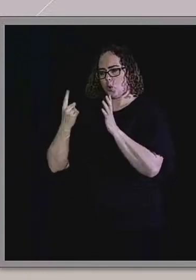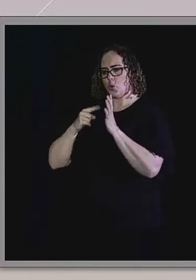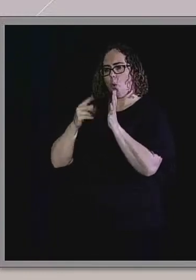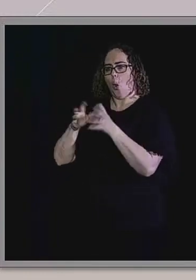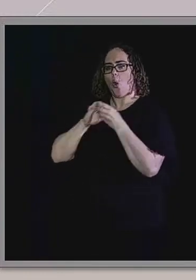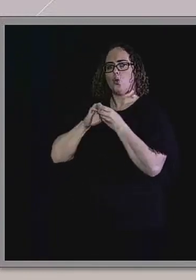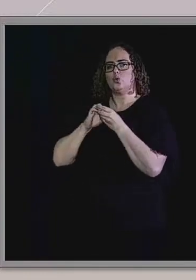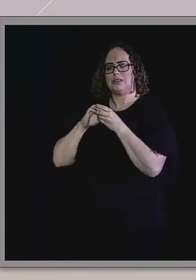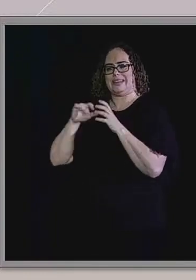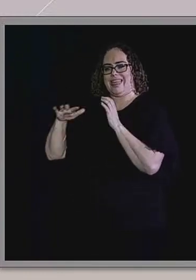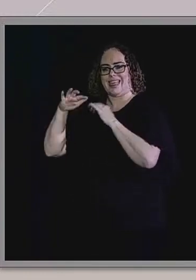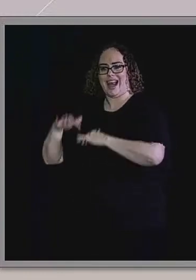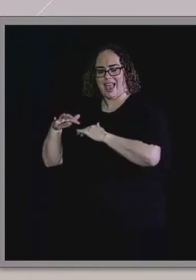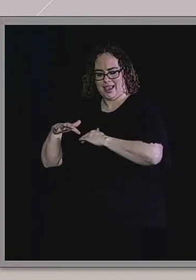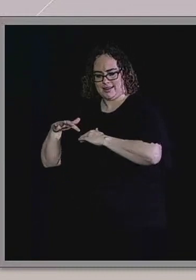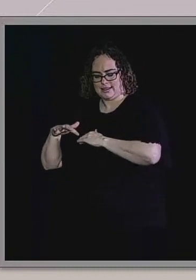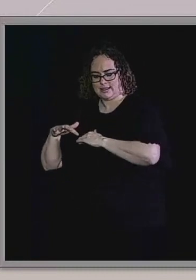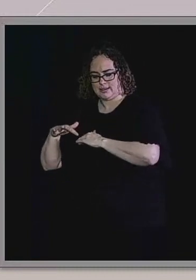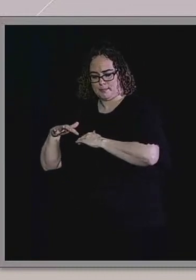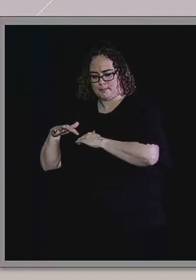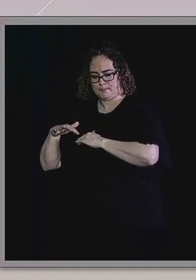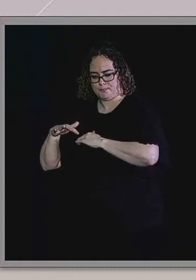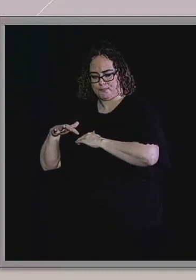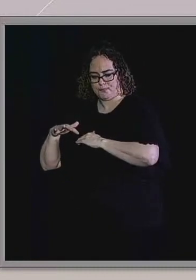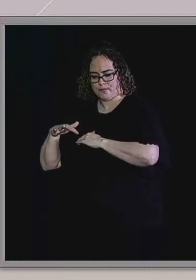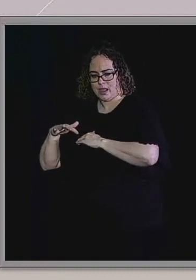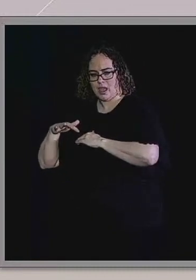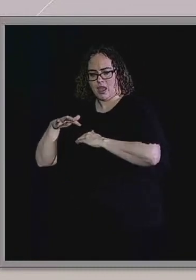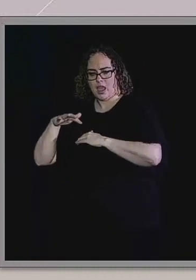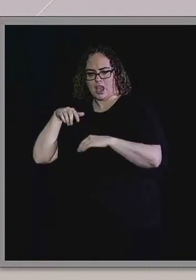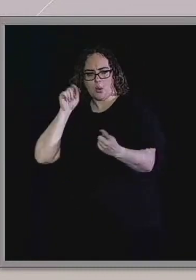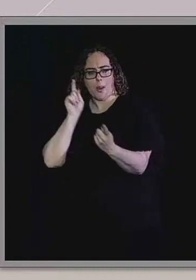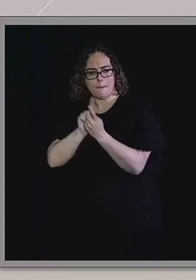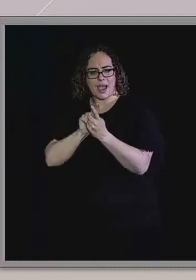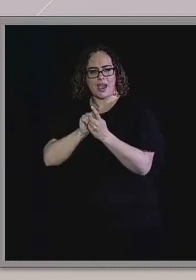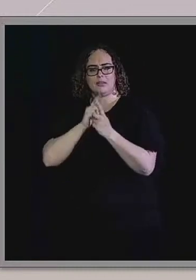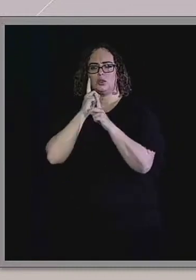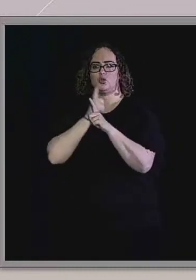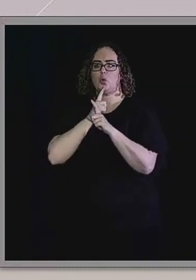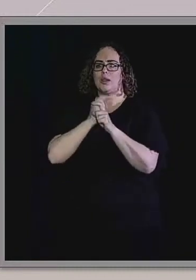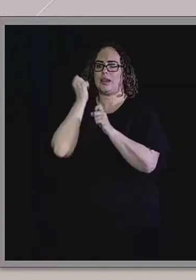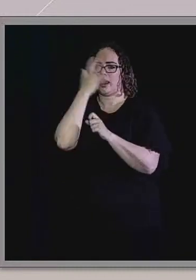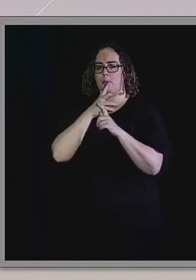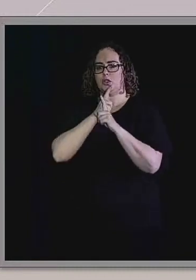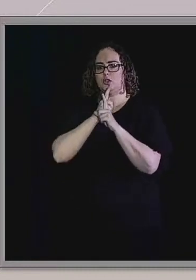said, one day, na ngora ngandere bani binyarango, ngana ngona nyambale.